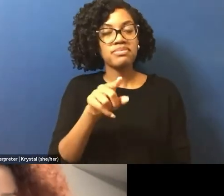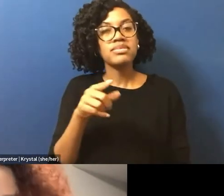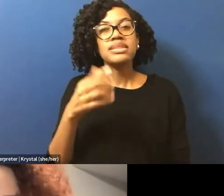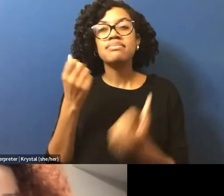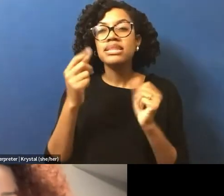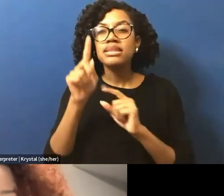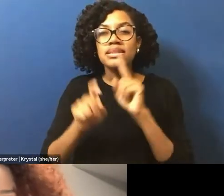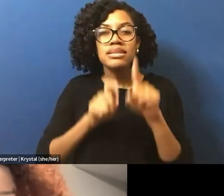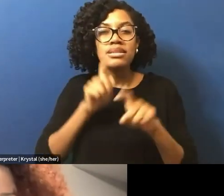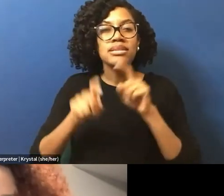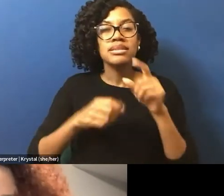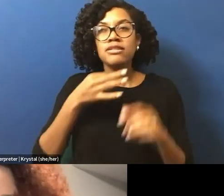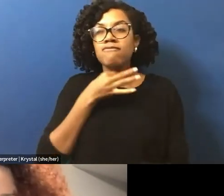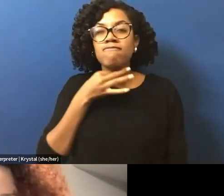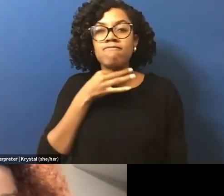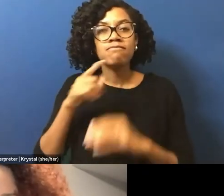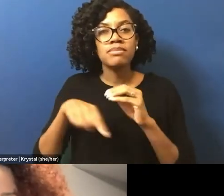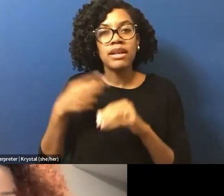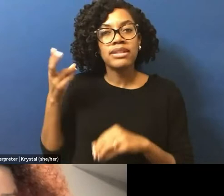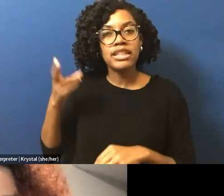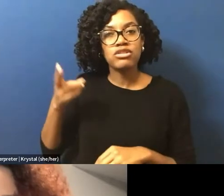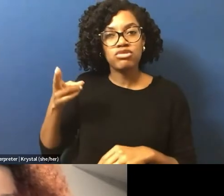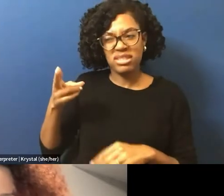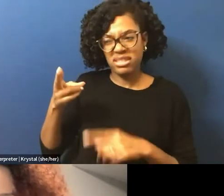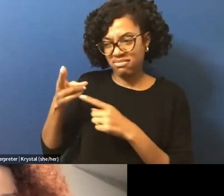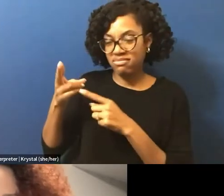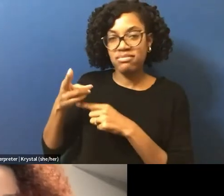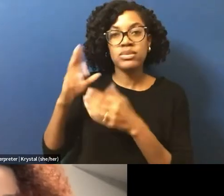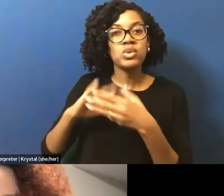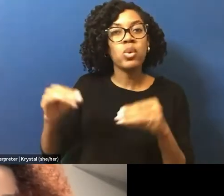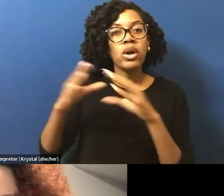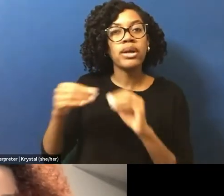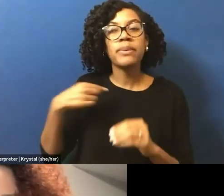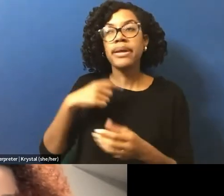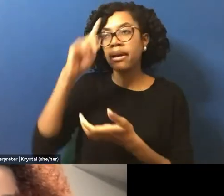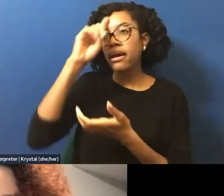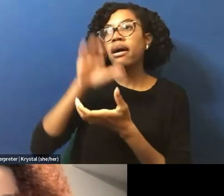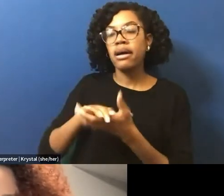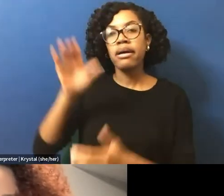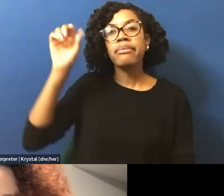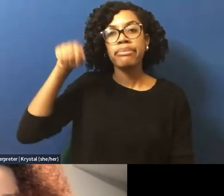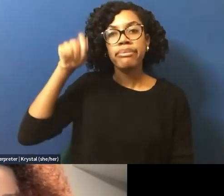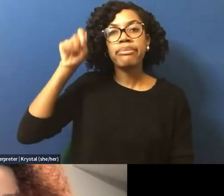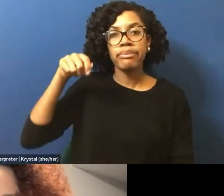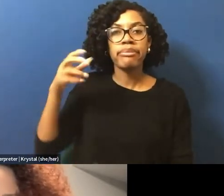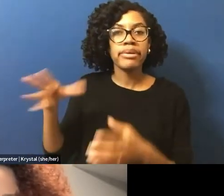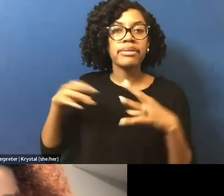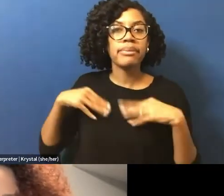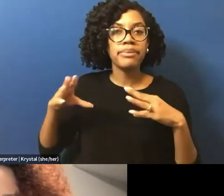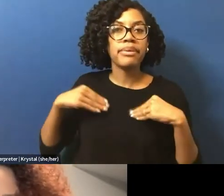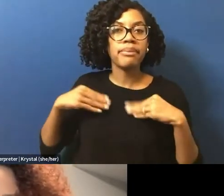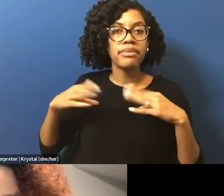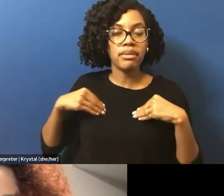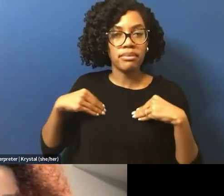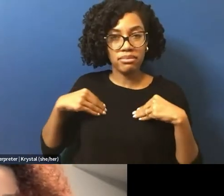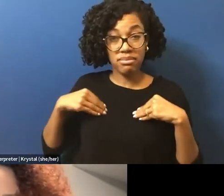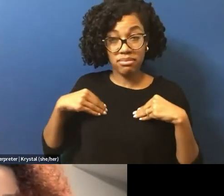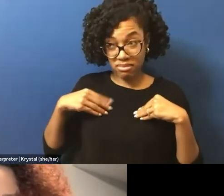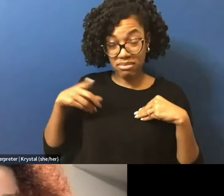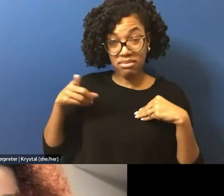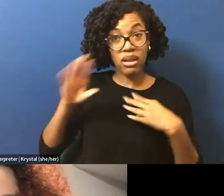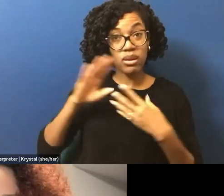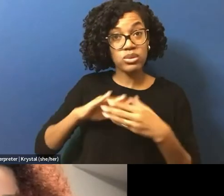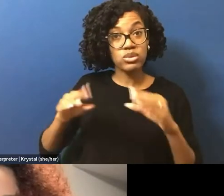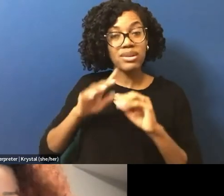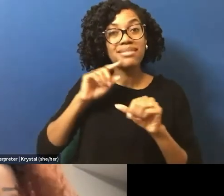the past, then we can start to think about whether or not those are the stories that really are true